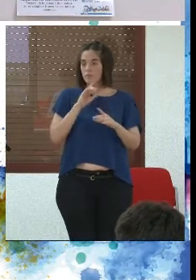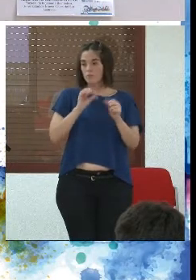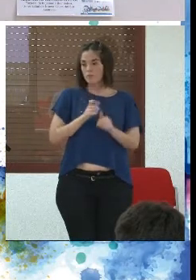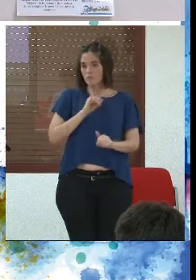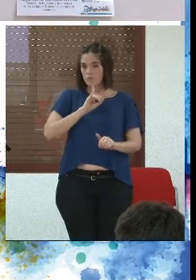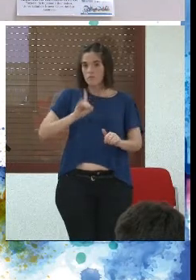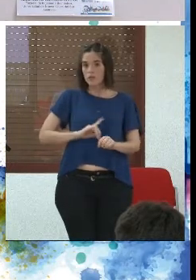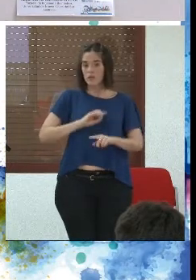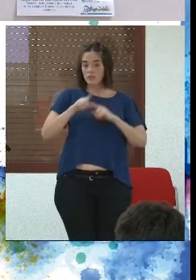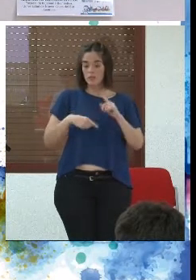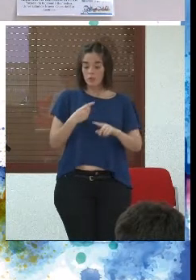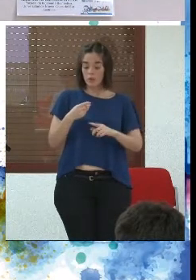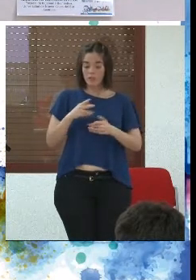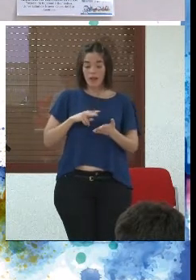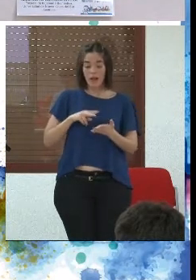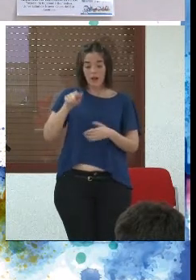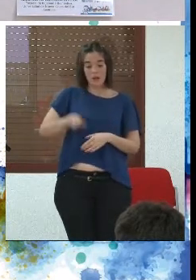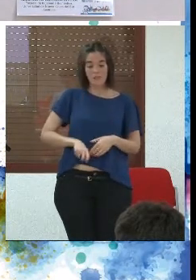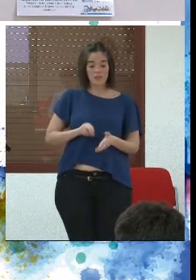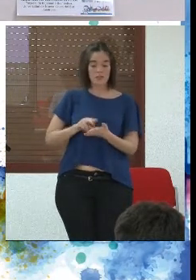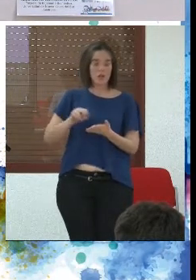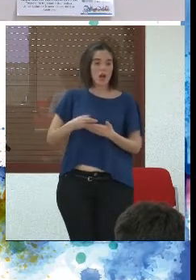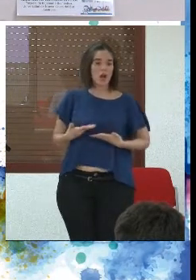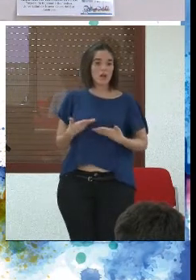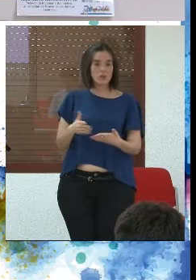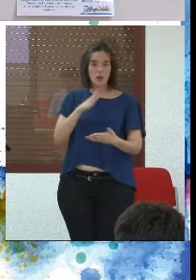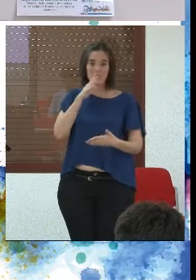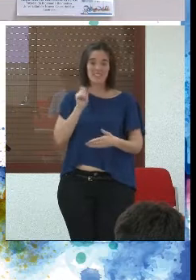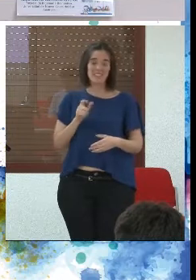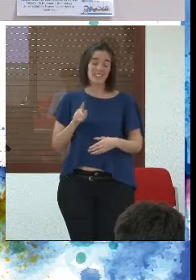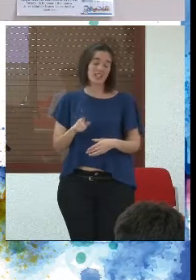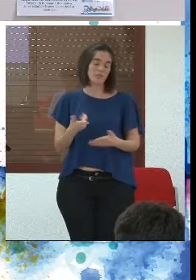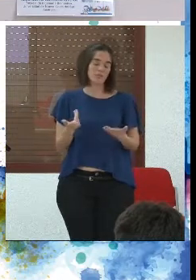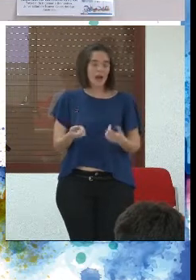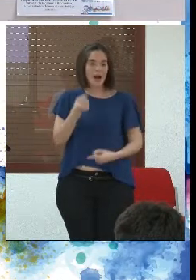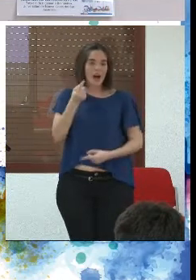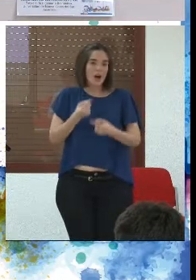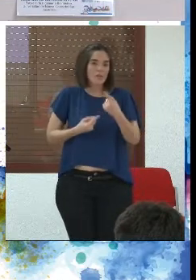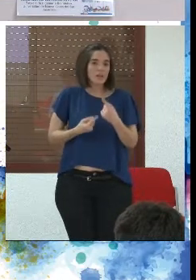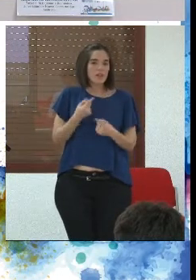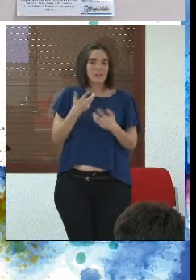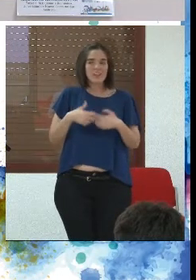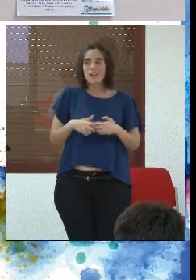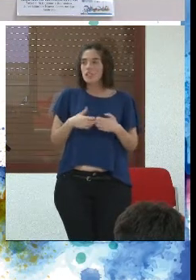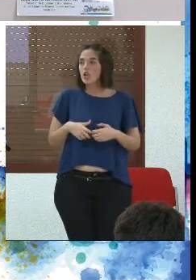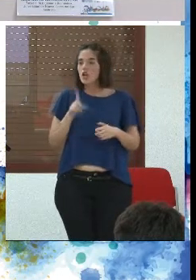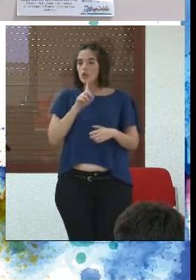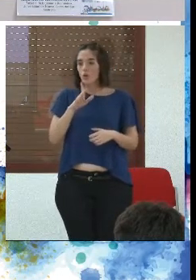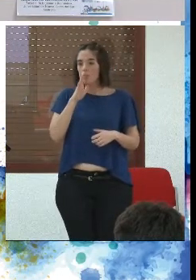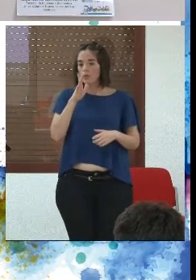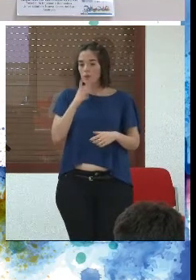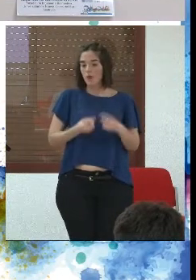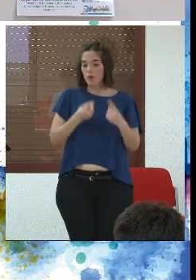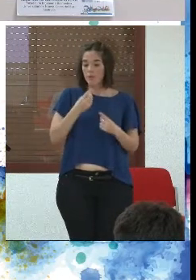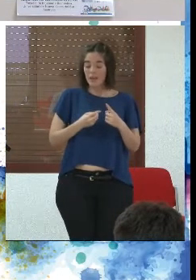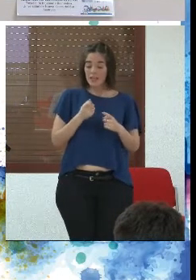músculo para ayudar a stimulates the caminar. muscle to help the person to walk. That doesn't always work because the muscle may not respond or